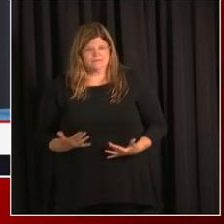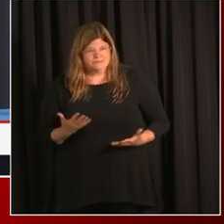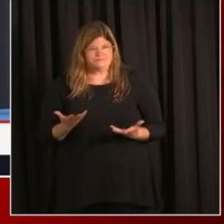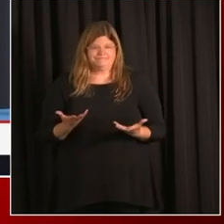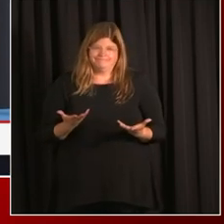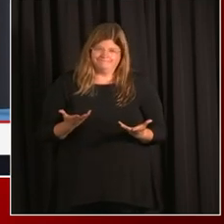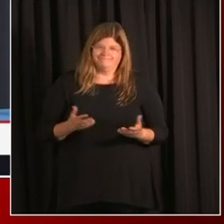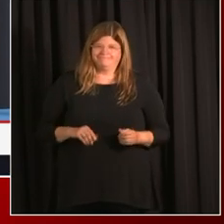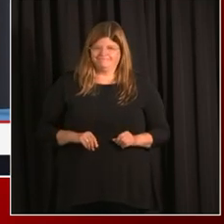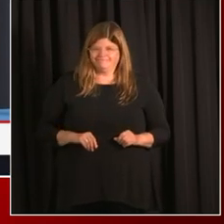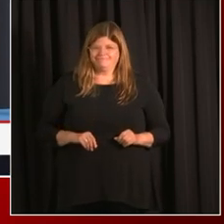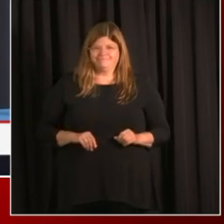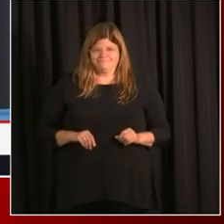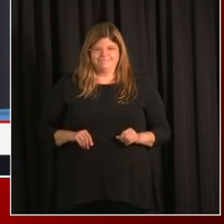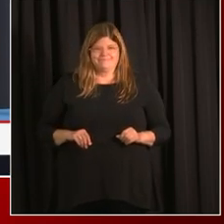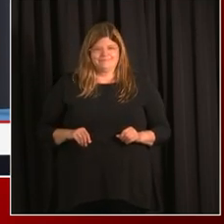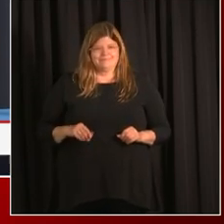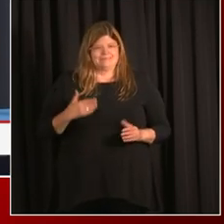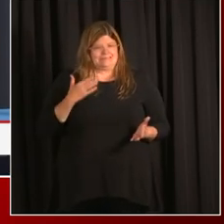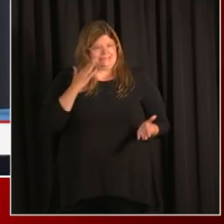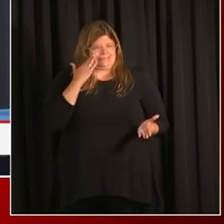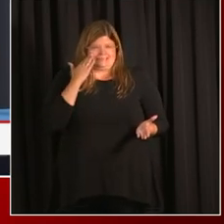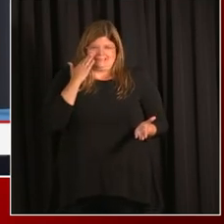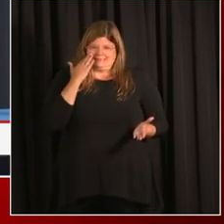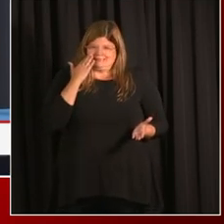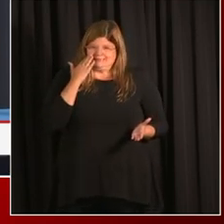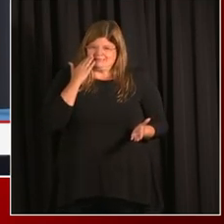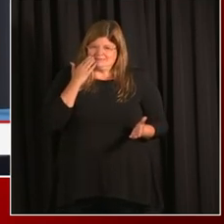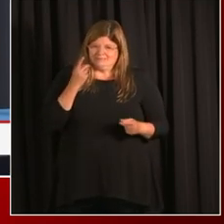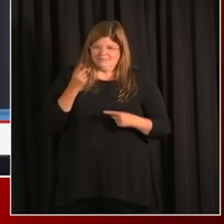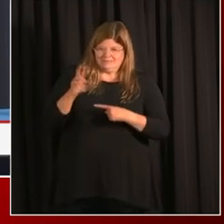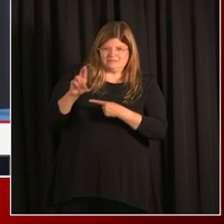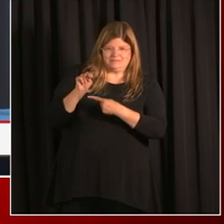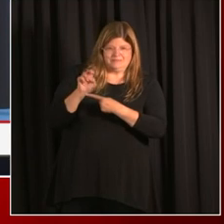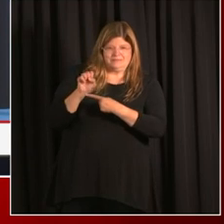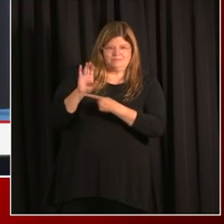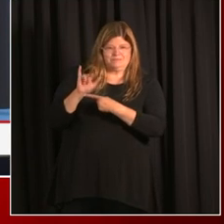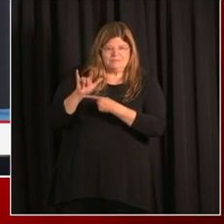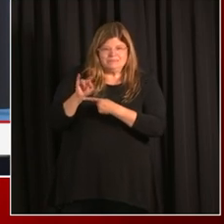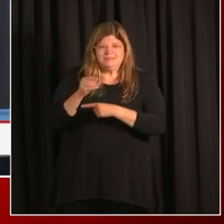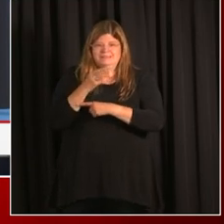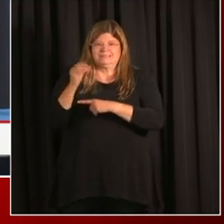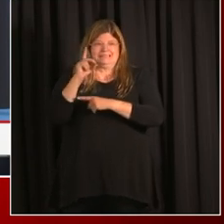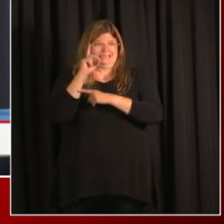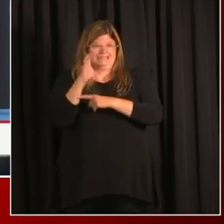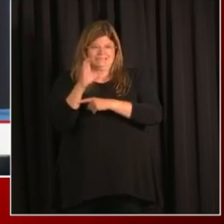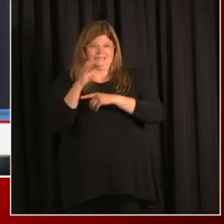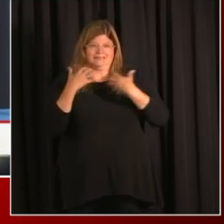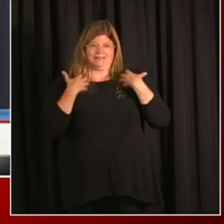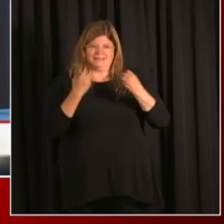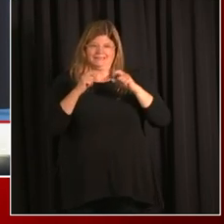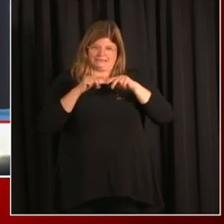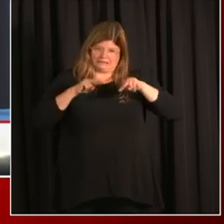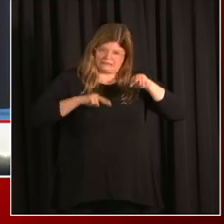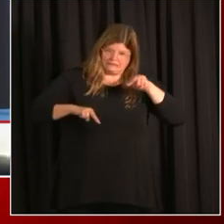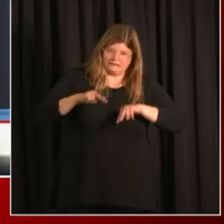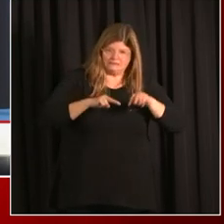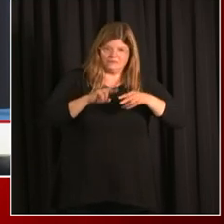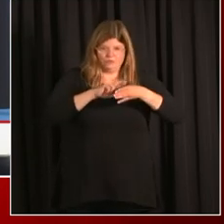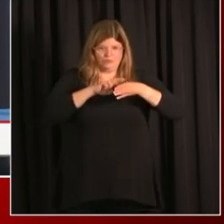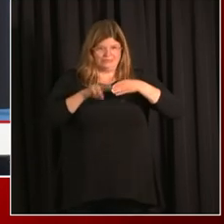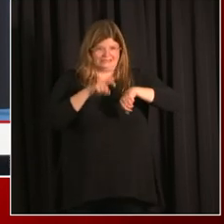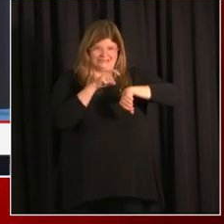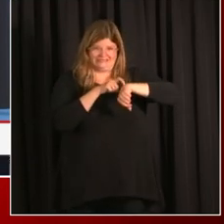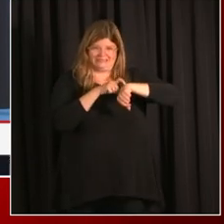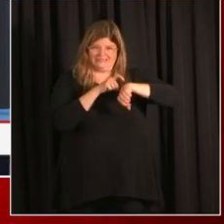of time. But I know that Dr. Nesbitt and the DC Health team look at the turnaround times for tests